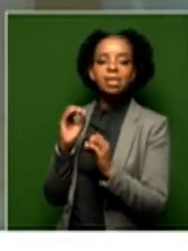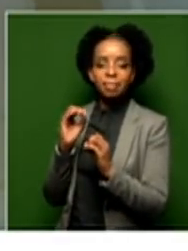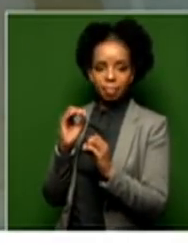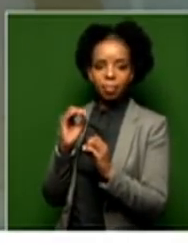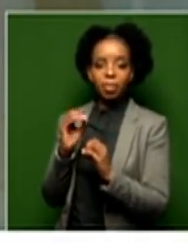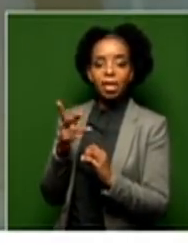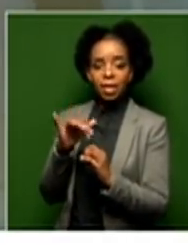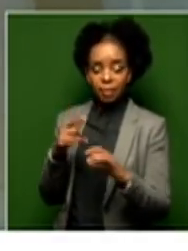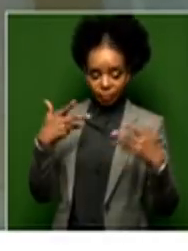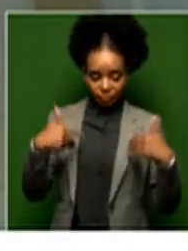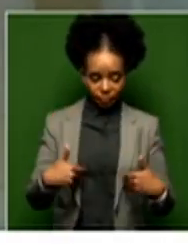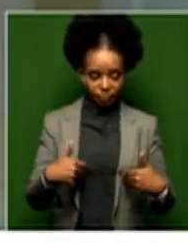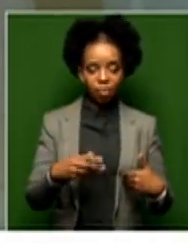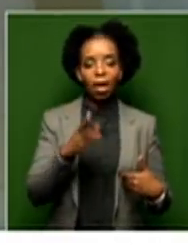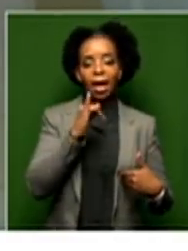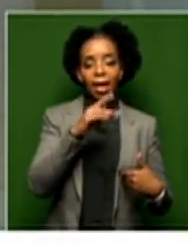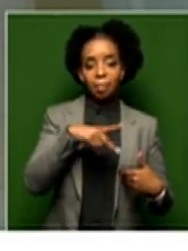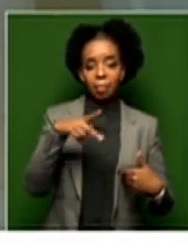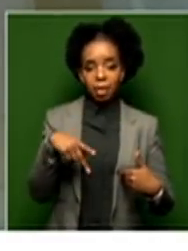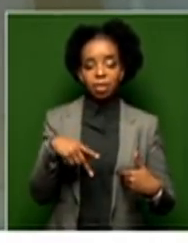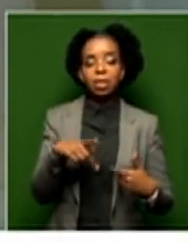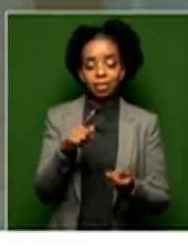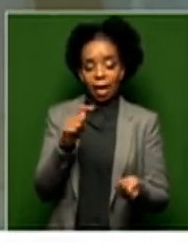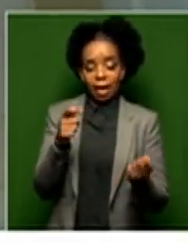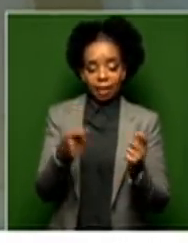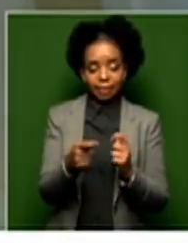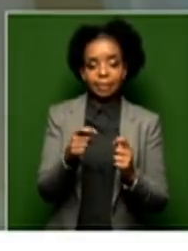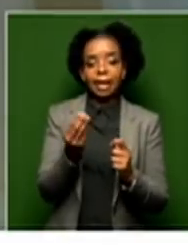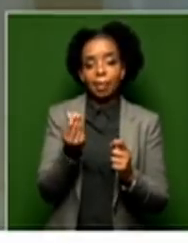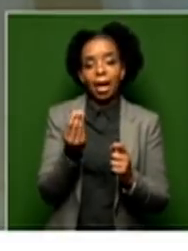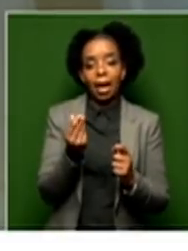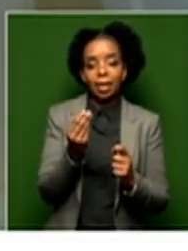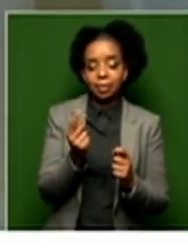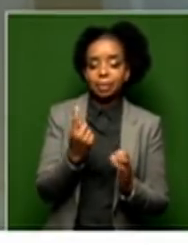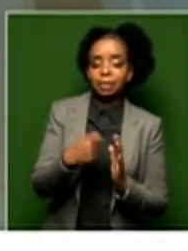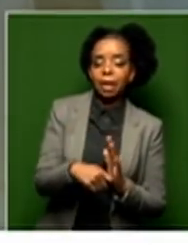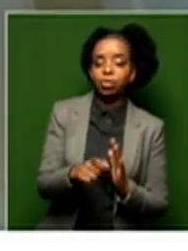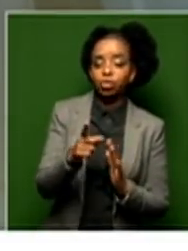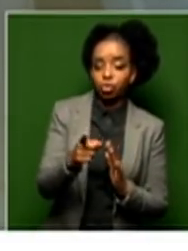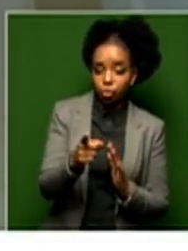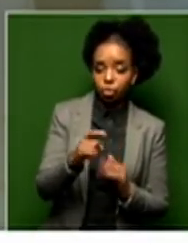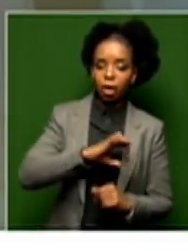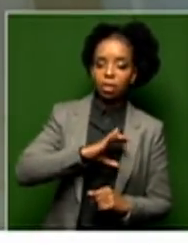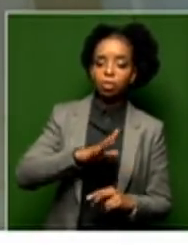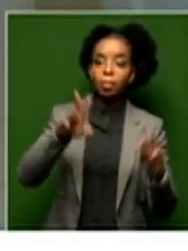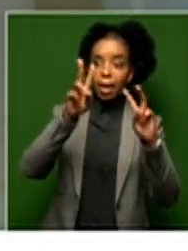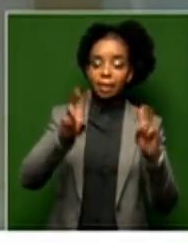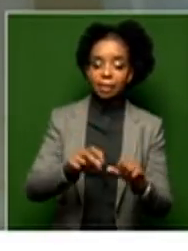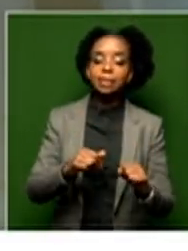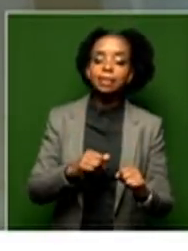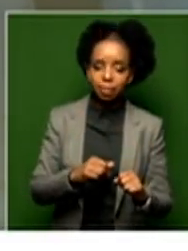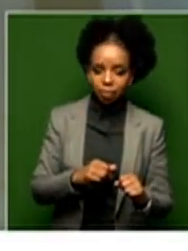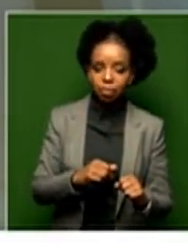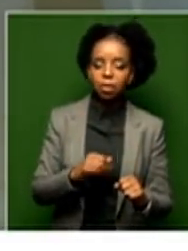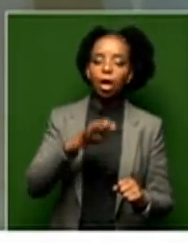change the tariff, because whatever the IPPs charge are passed through to the customer, so the benefit goes